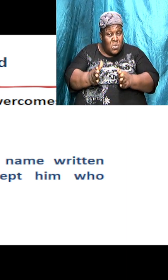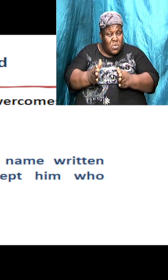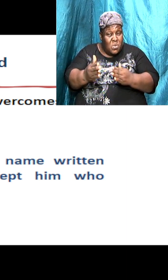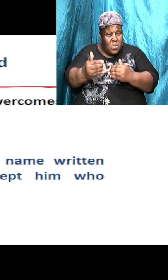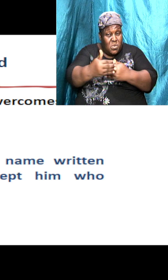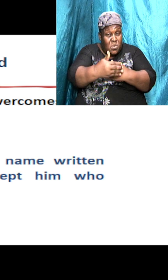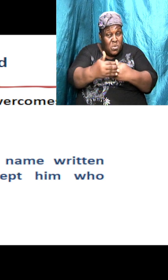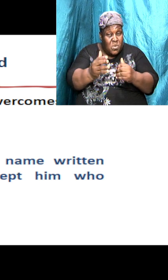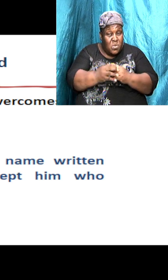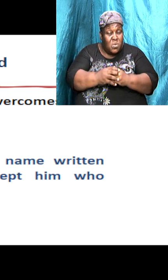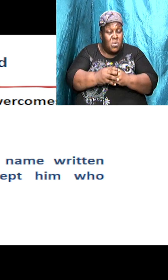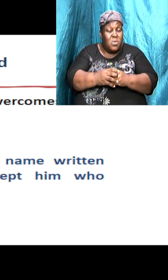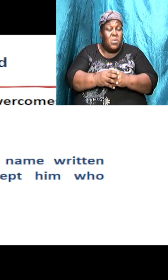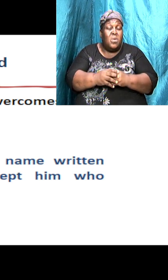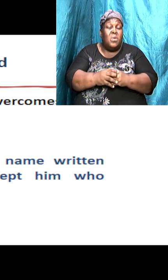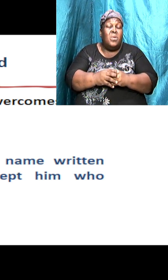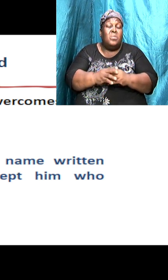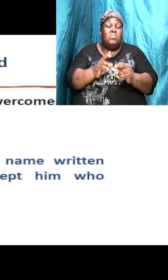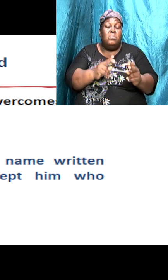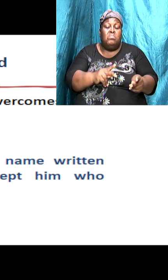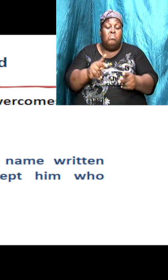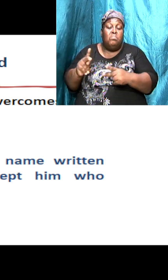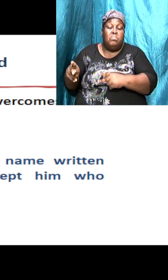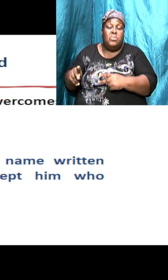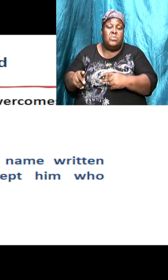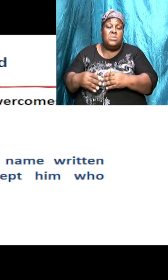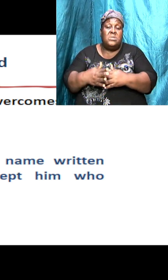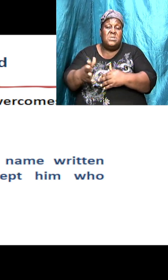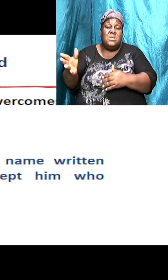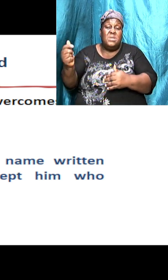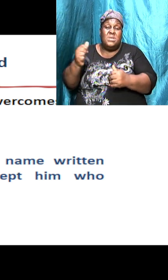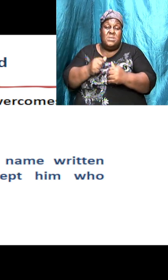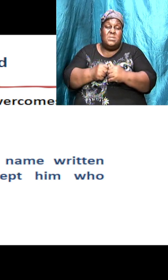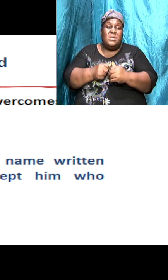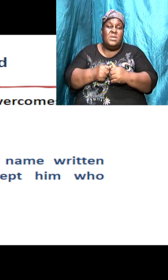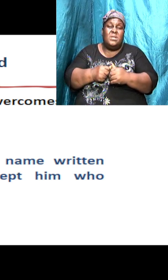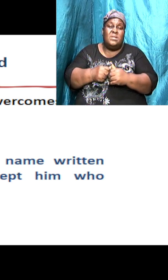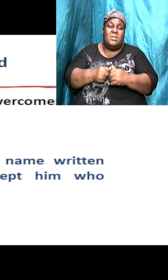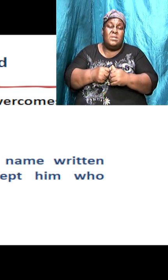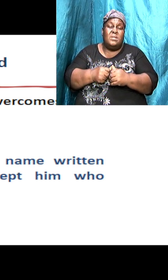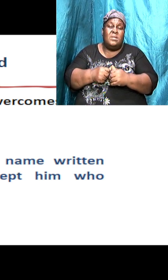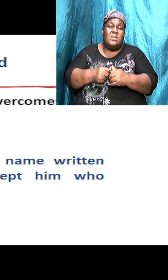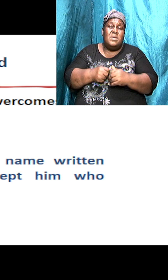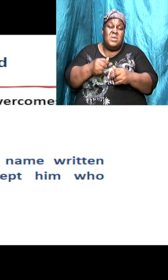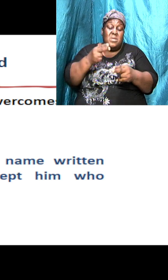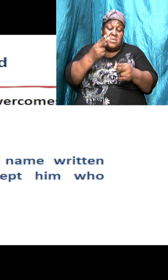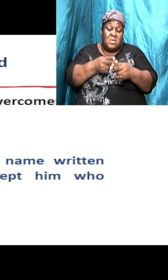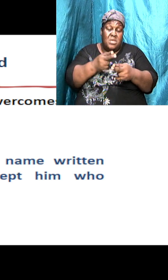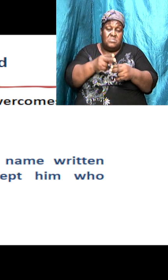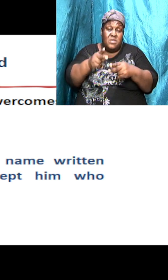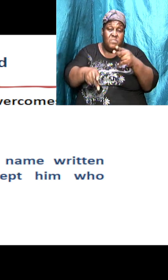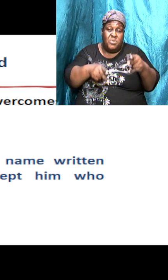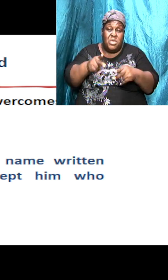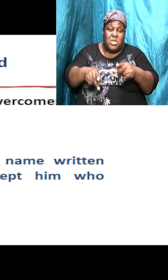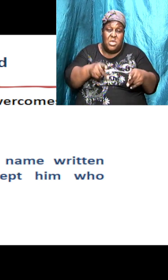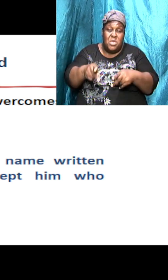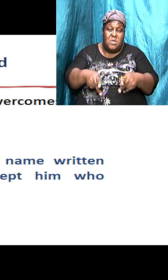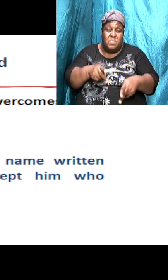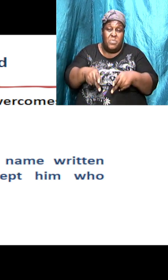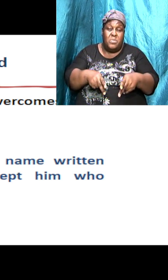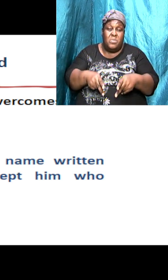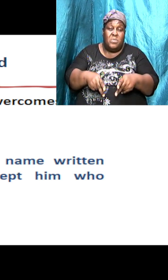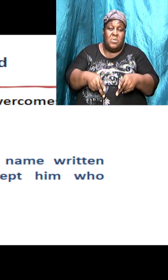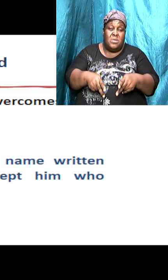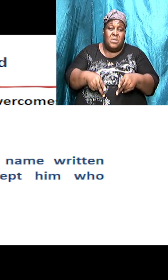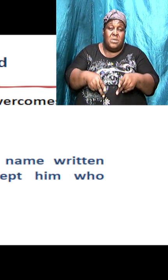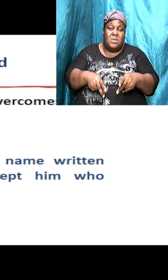time to time out there in Pergamos. That little slab would have names of folks who were either acquitted, or if a man